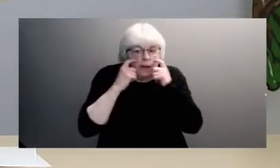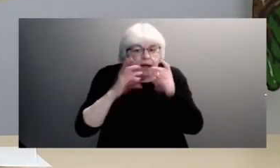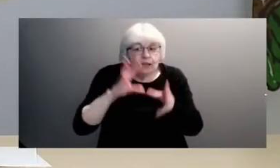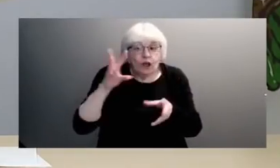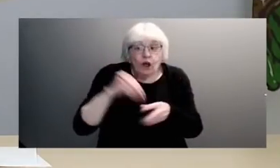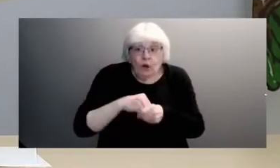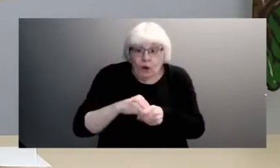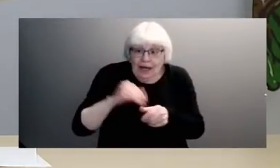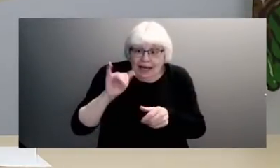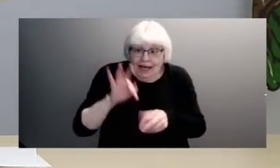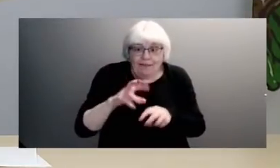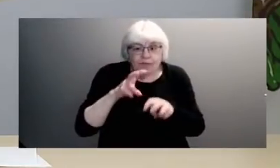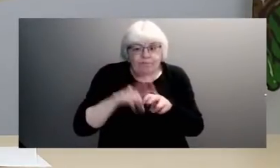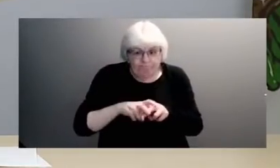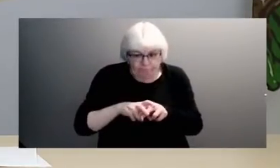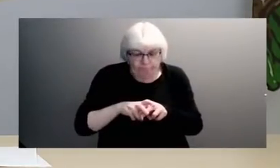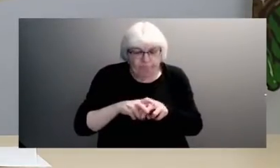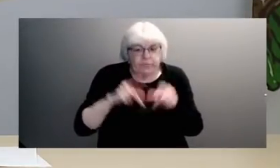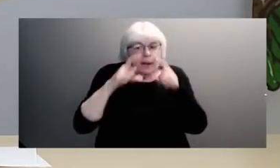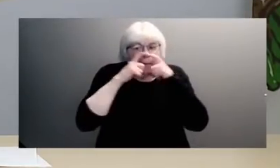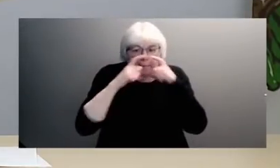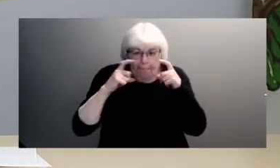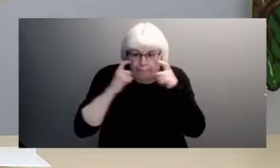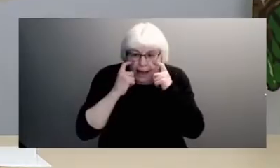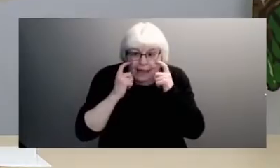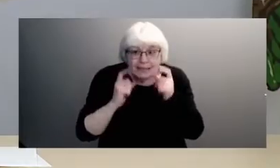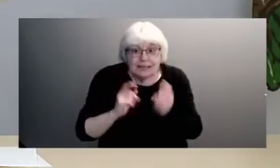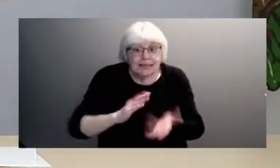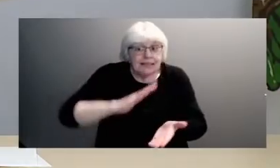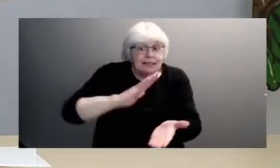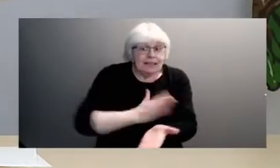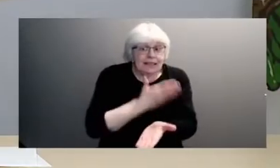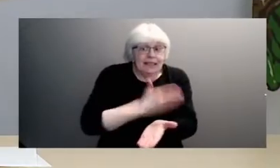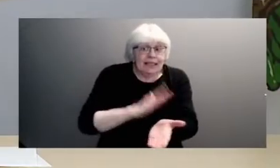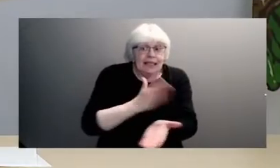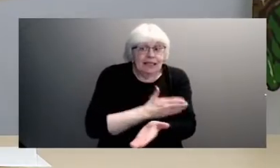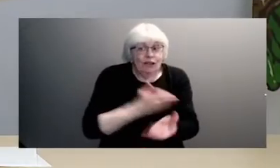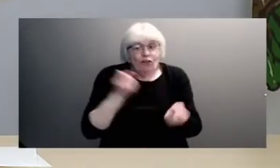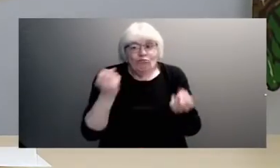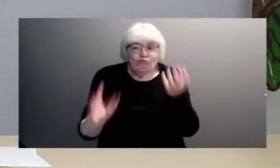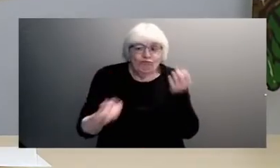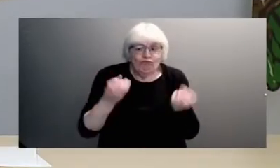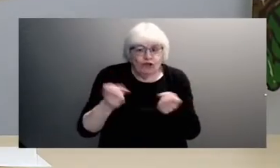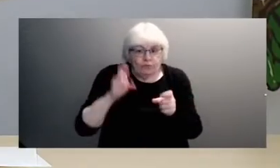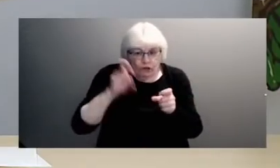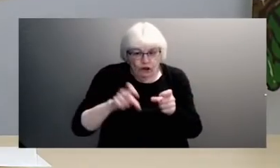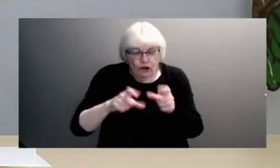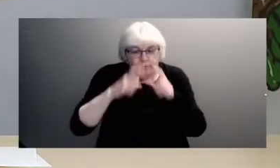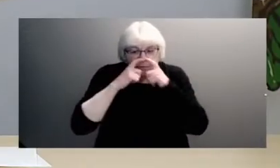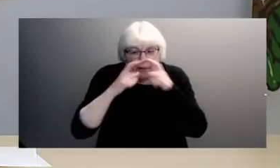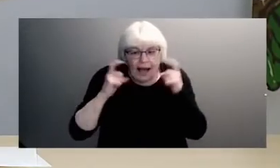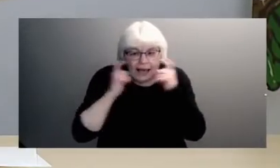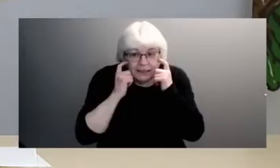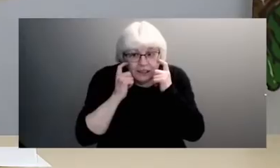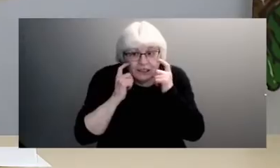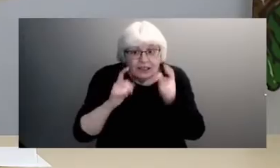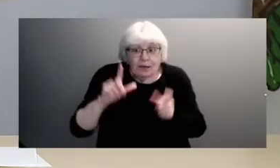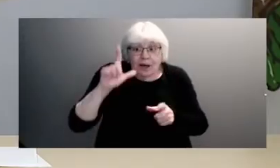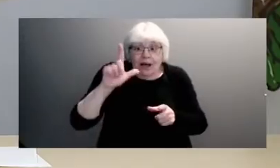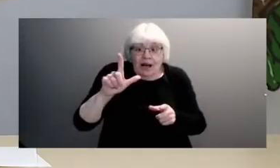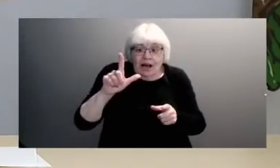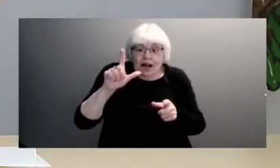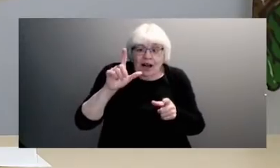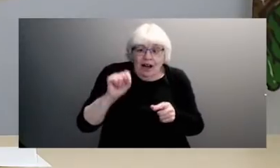Long-term care and community care residents must be fully vaccinated, including a third dose booster, to go out on community